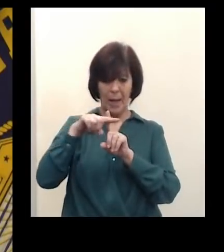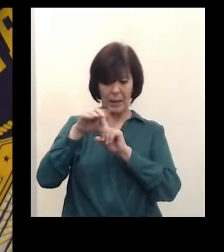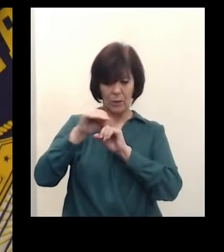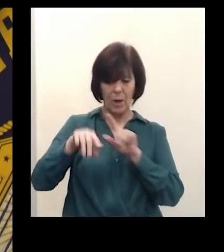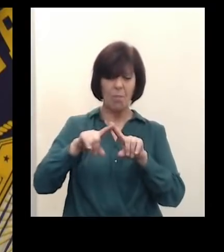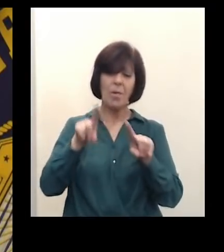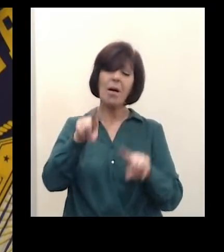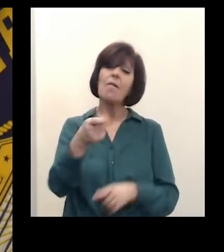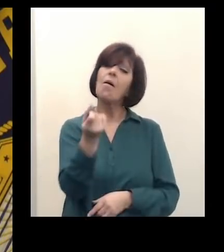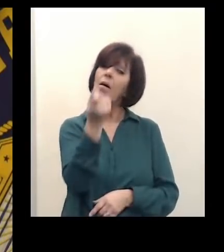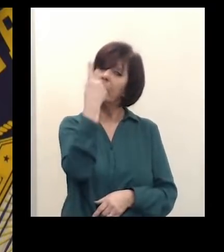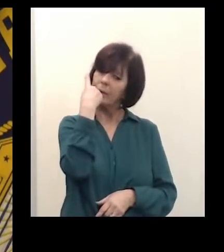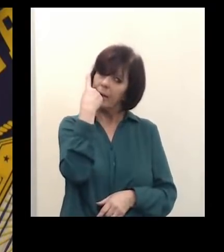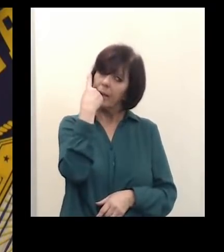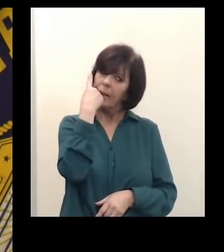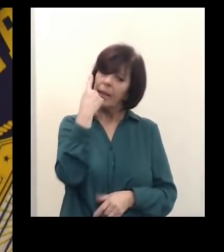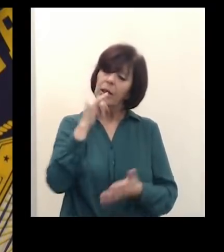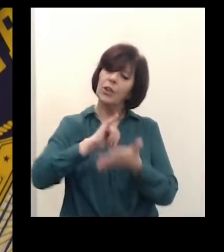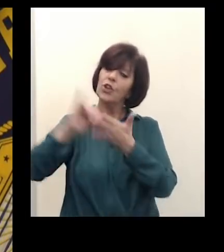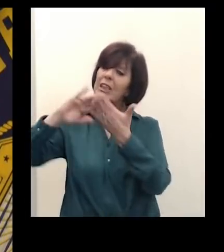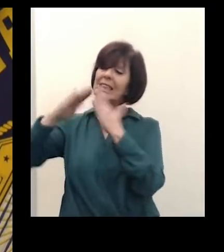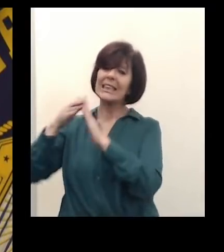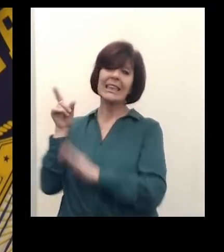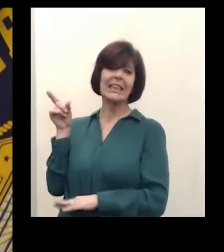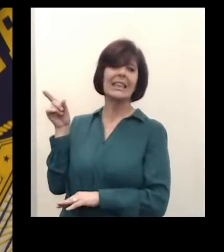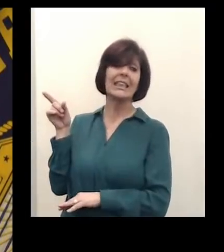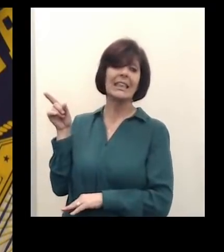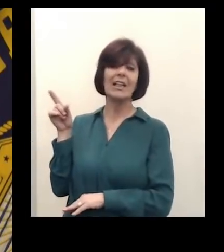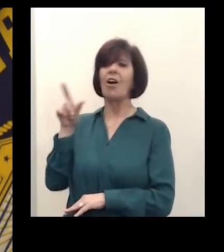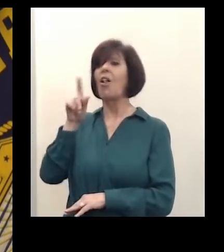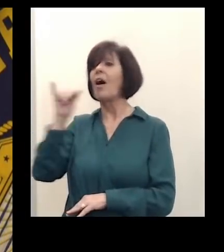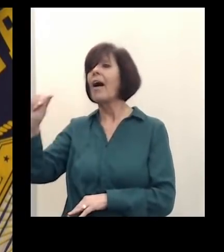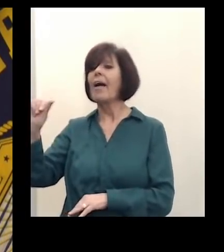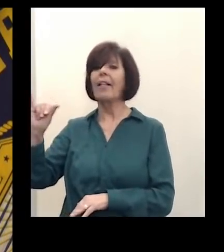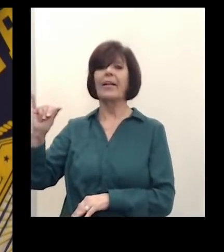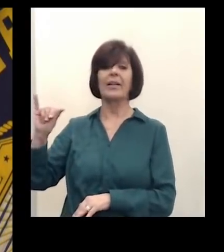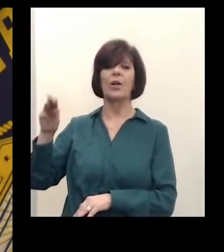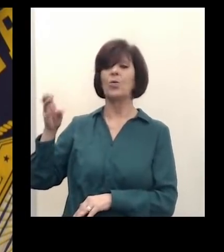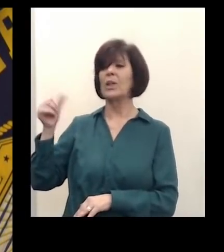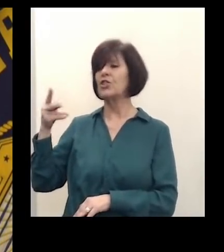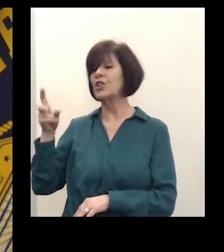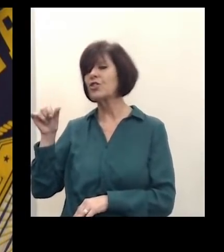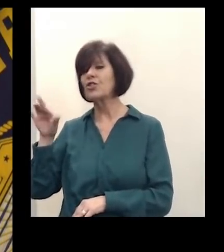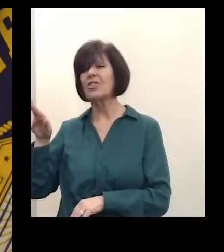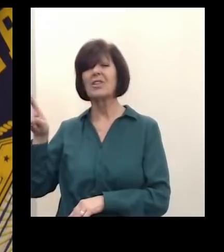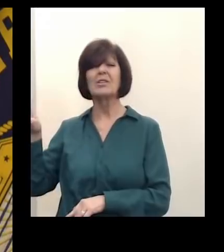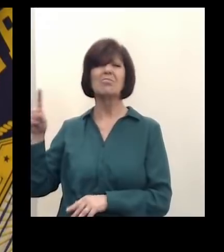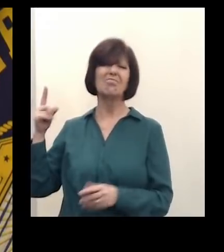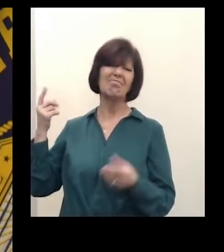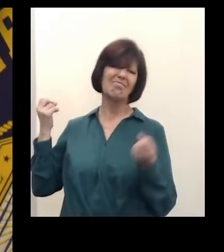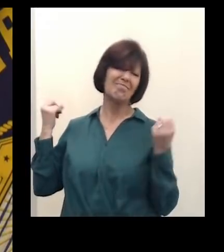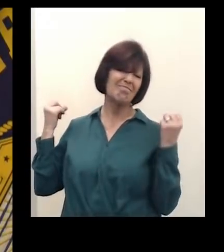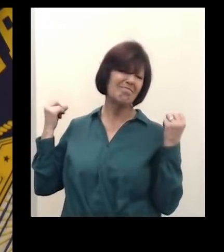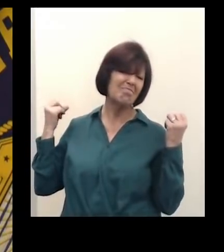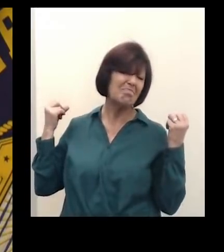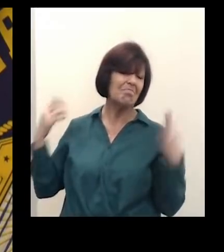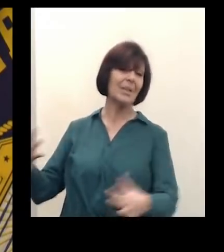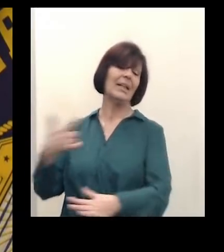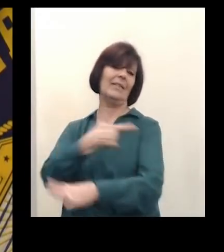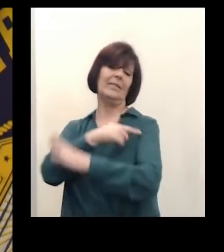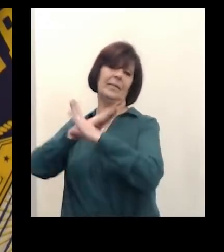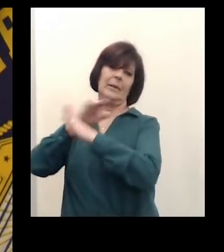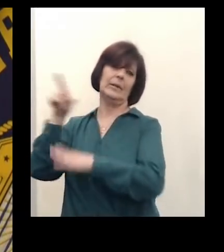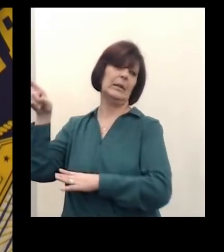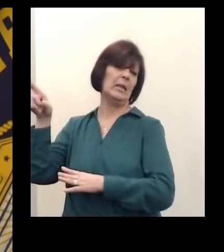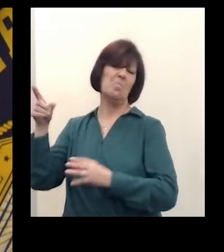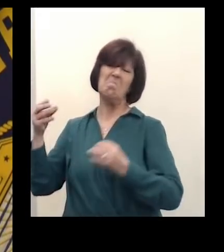understand New York City region, Long Island, Westchester County, they have much higher vaccination rates than we have in Western New